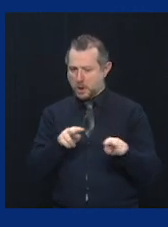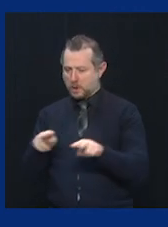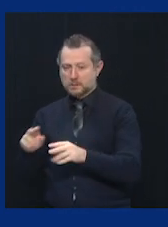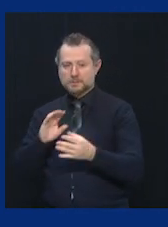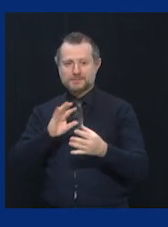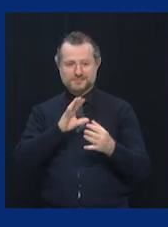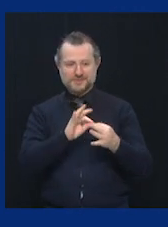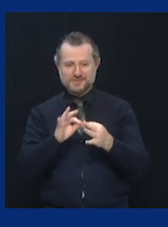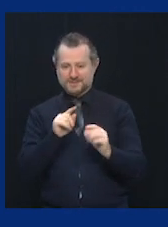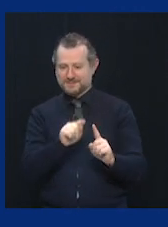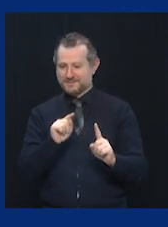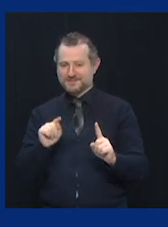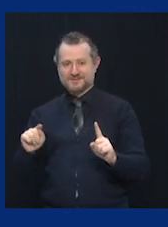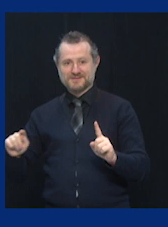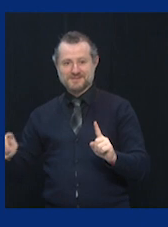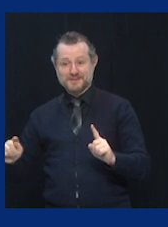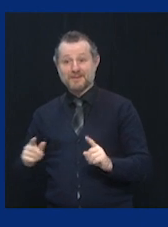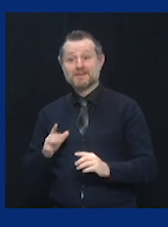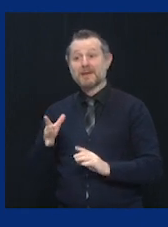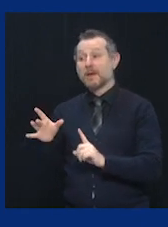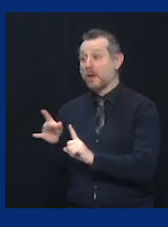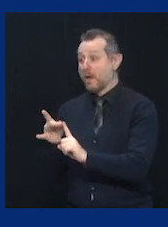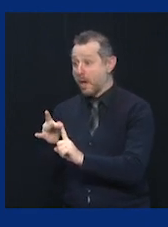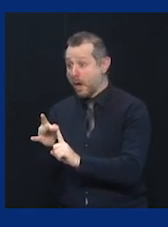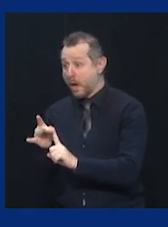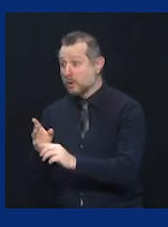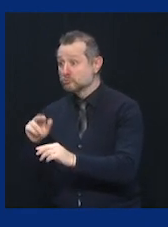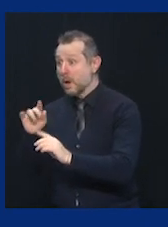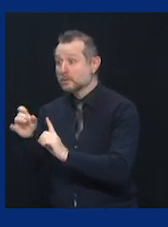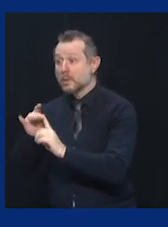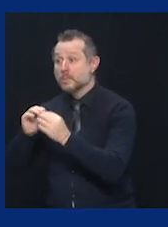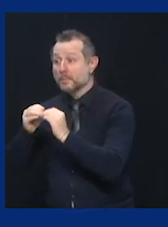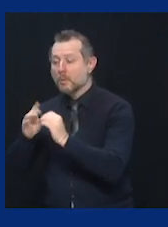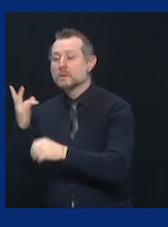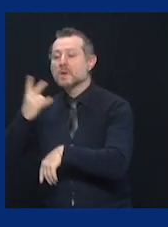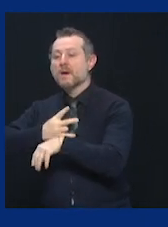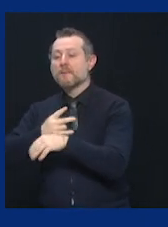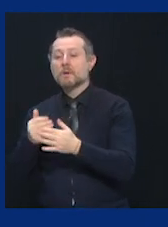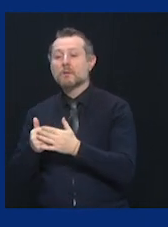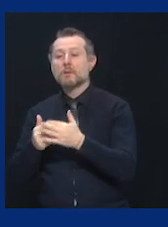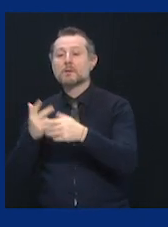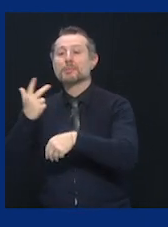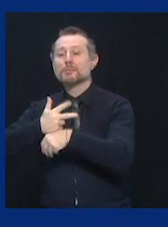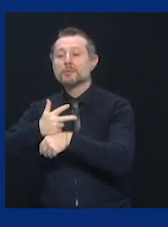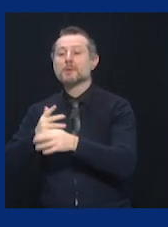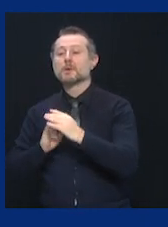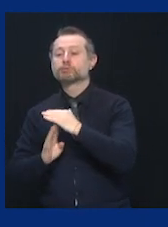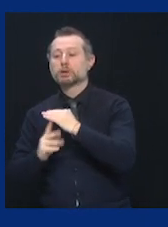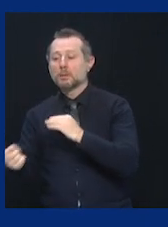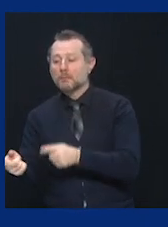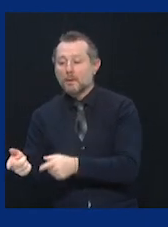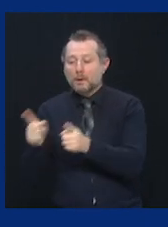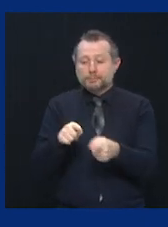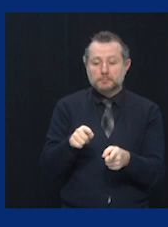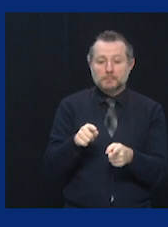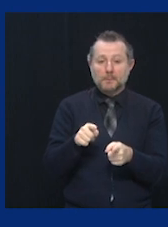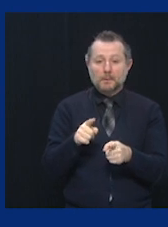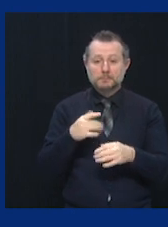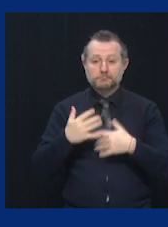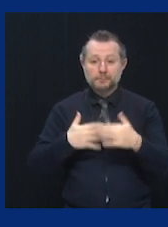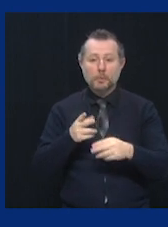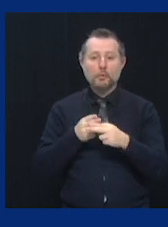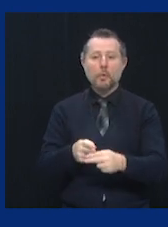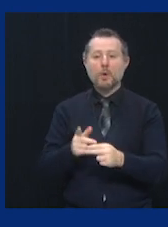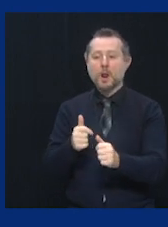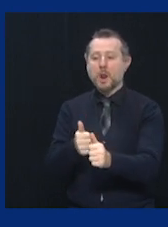Infection rate, a few days later, person goes into the hospital, so they call hospitalization lagging indicator,